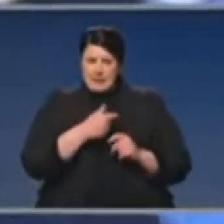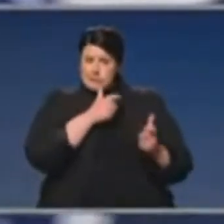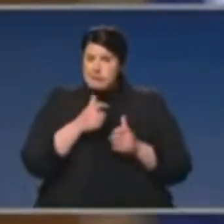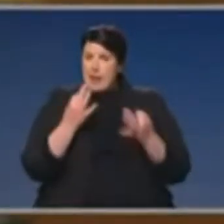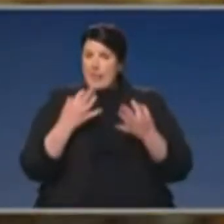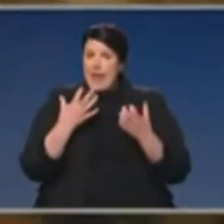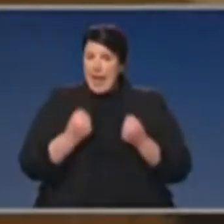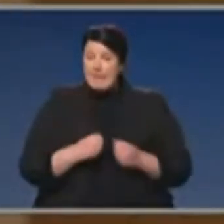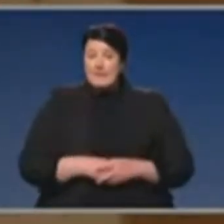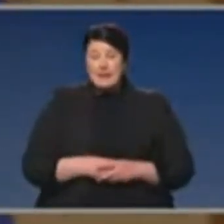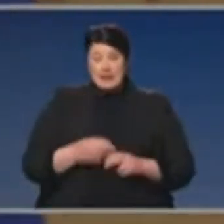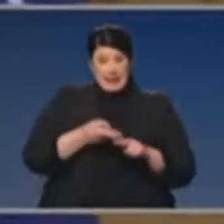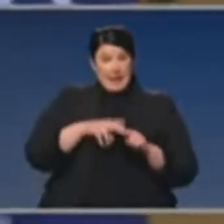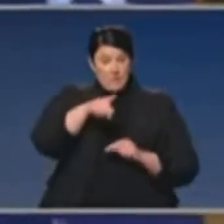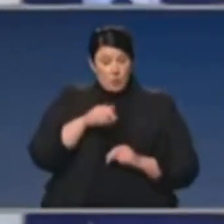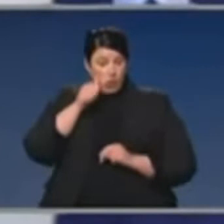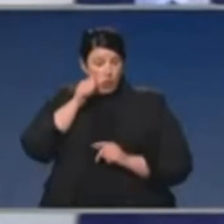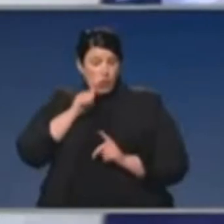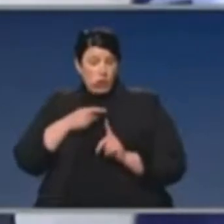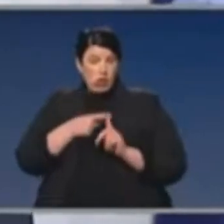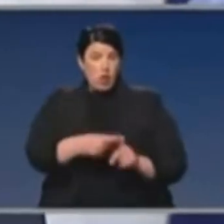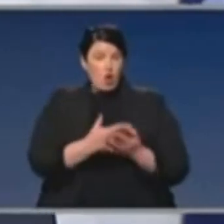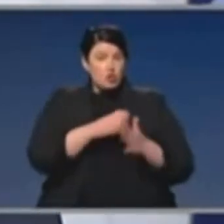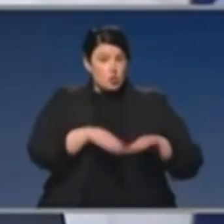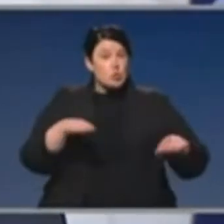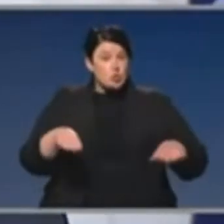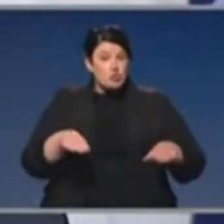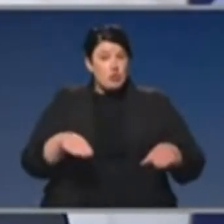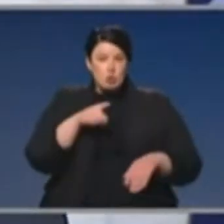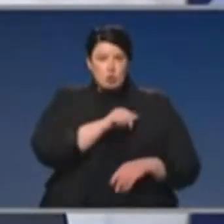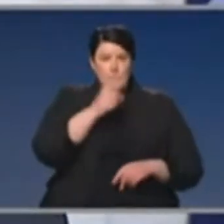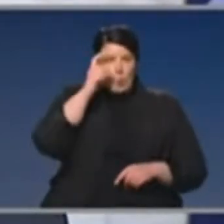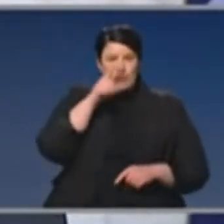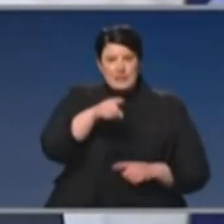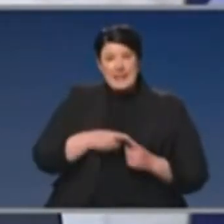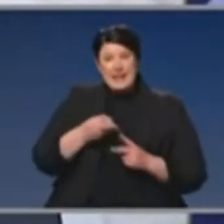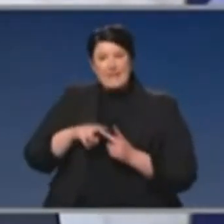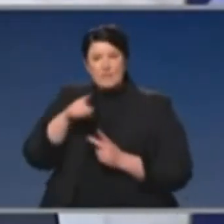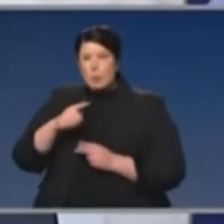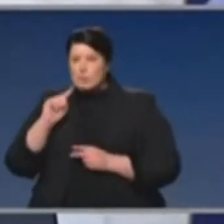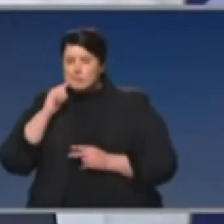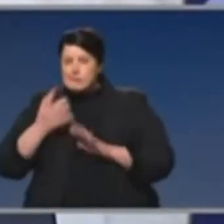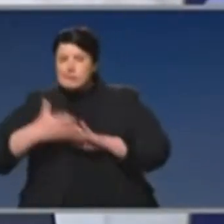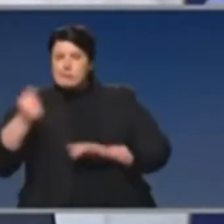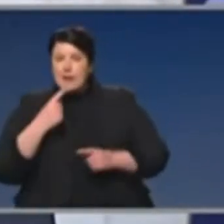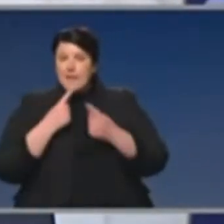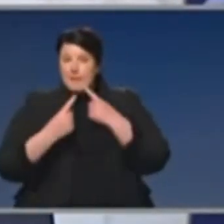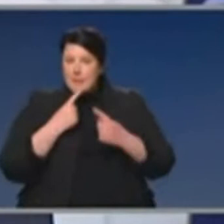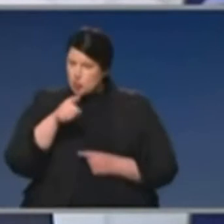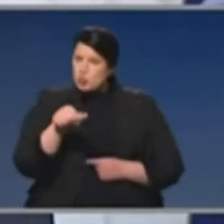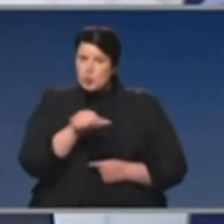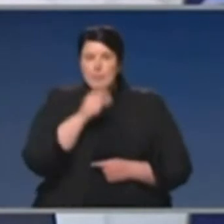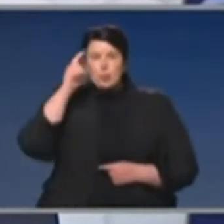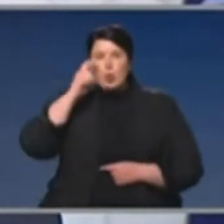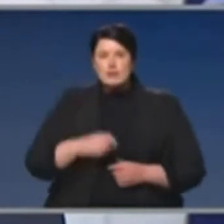So if you're a pedophile, you should be worried about these powers. If you're a terrorist, you should be worried about these powers. If you're committing a